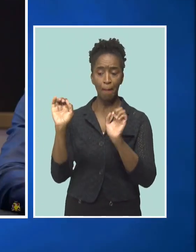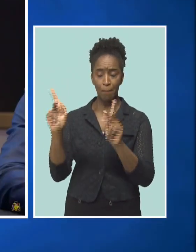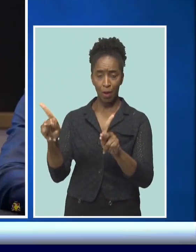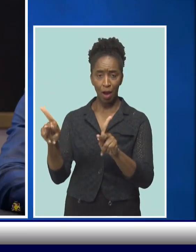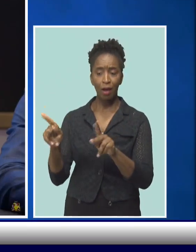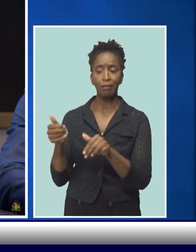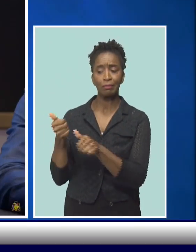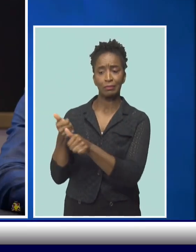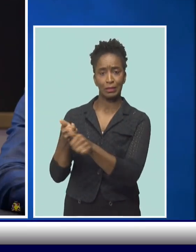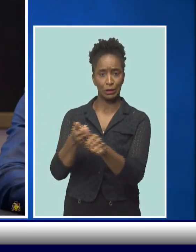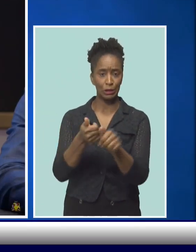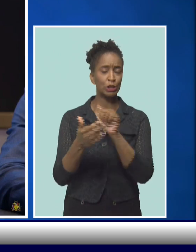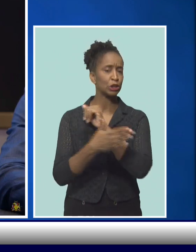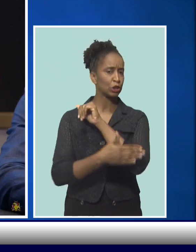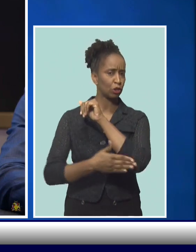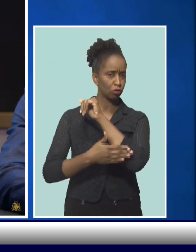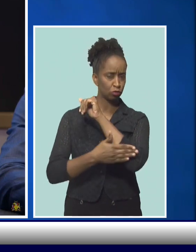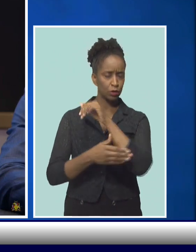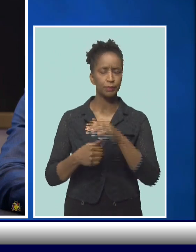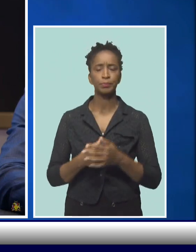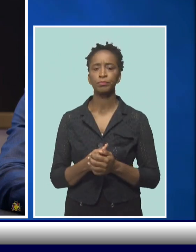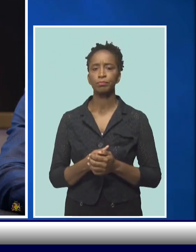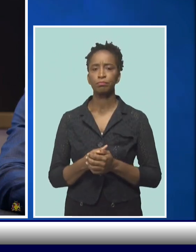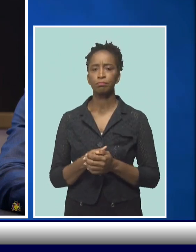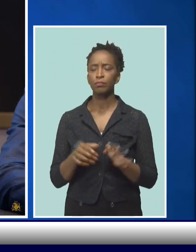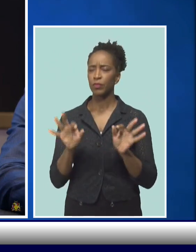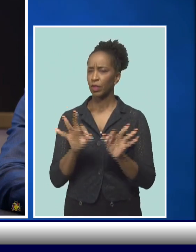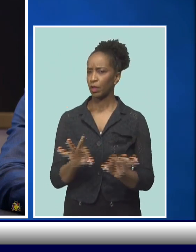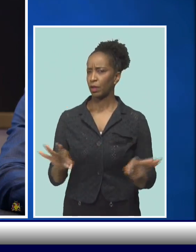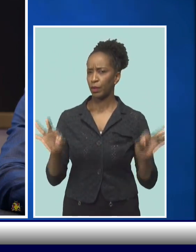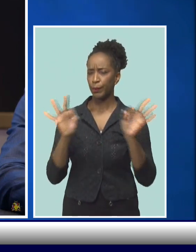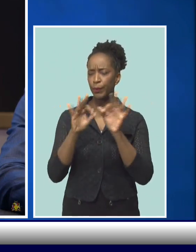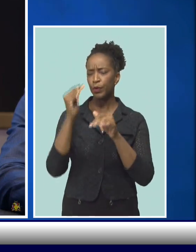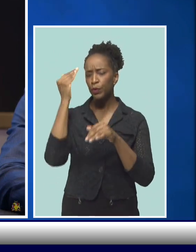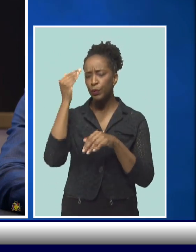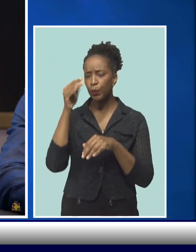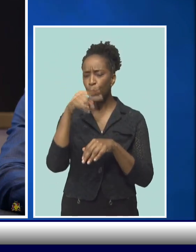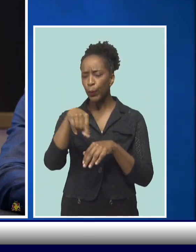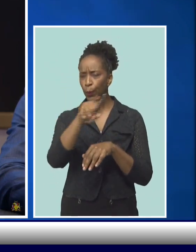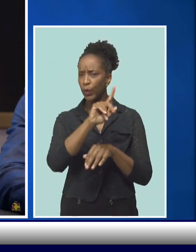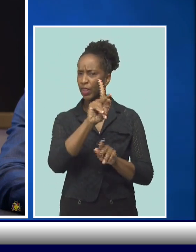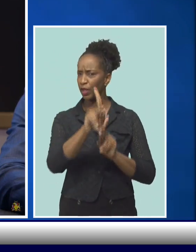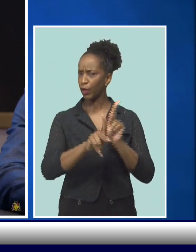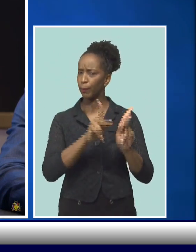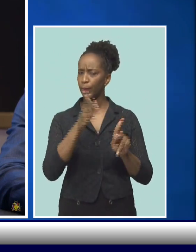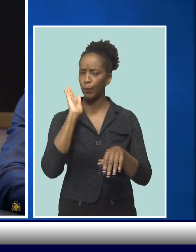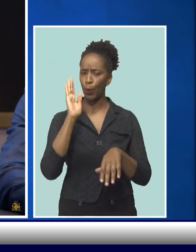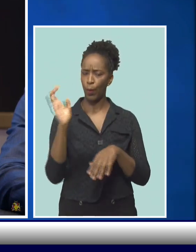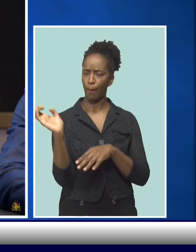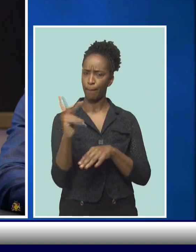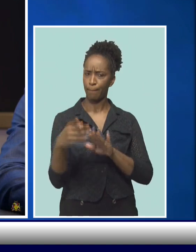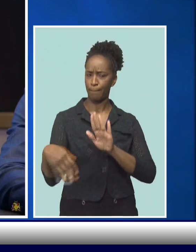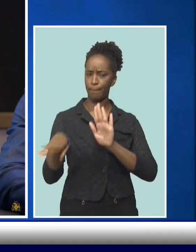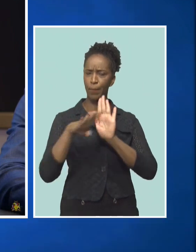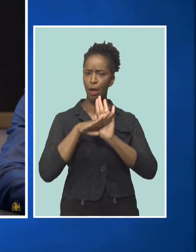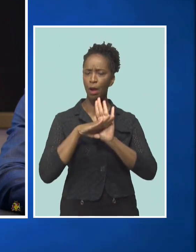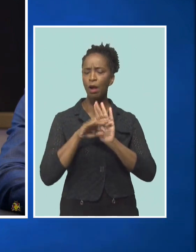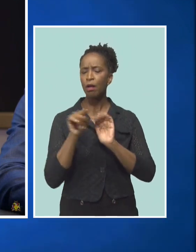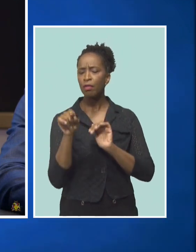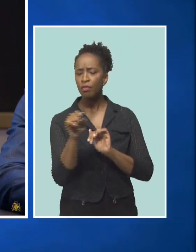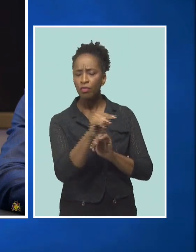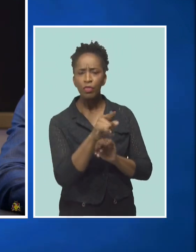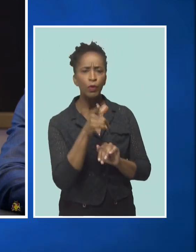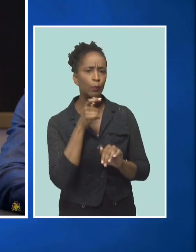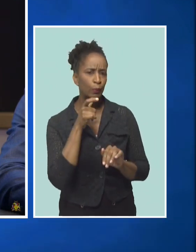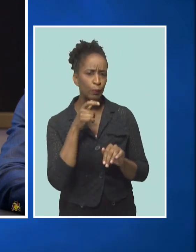information attached to the persons who will be coming back. All of us accept that it is the right of